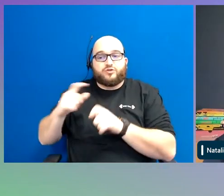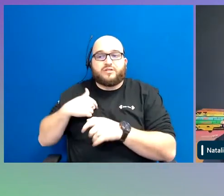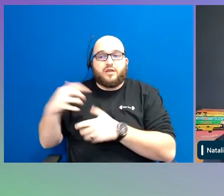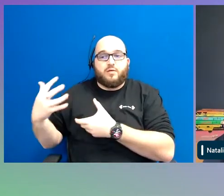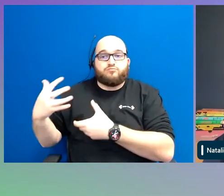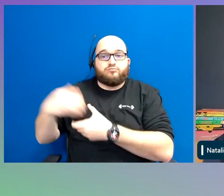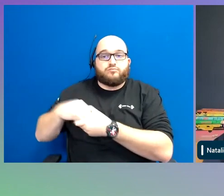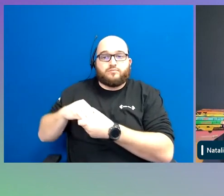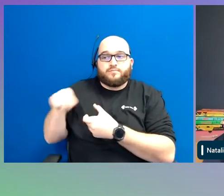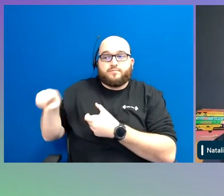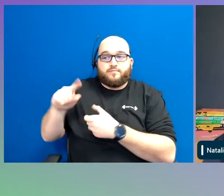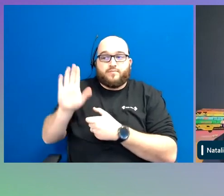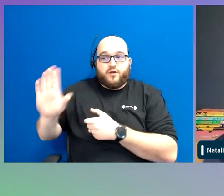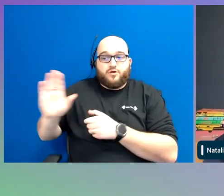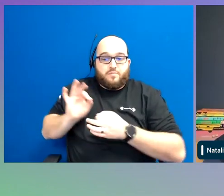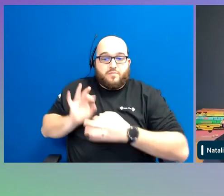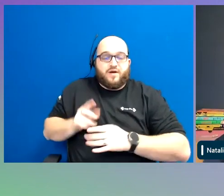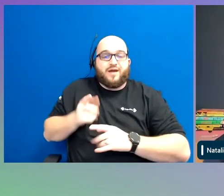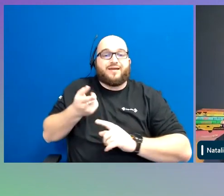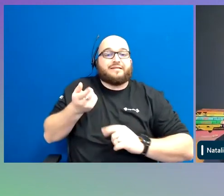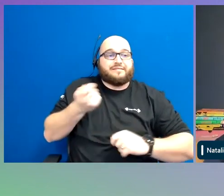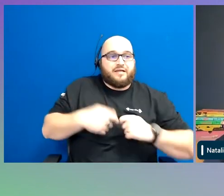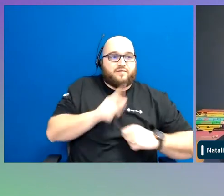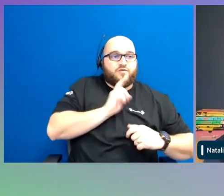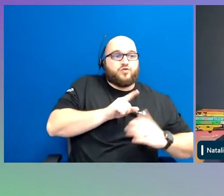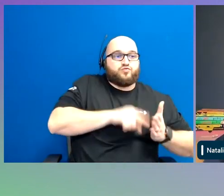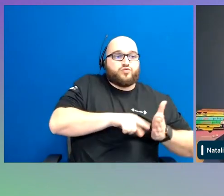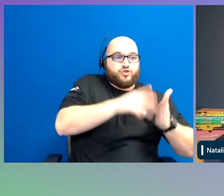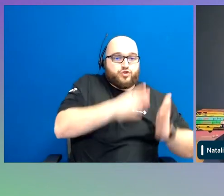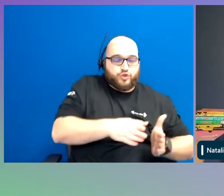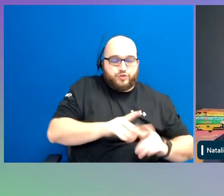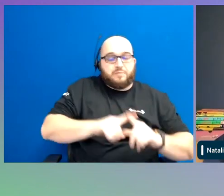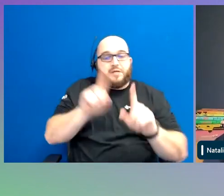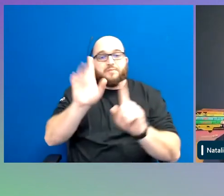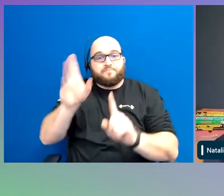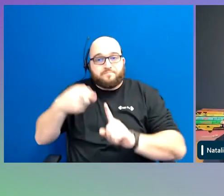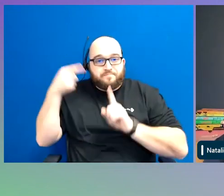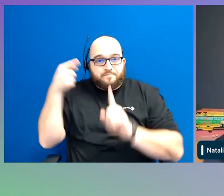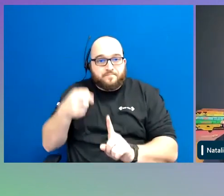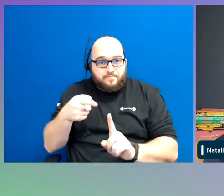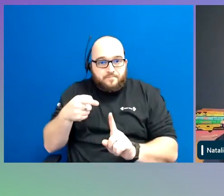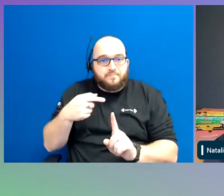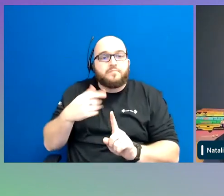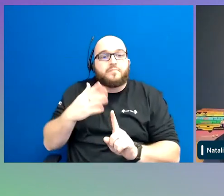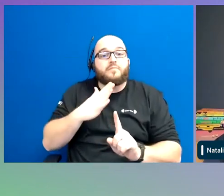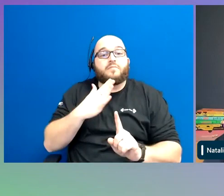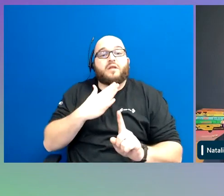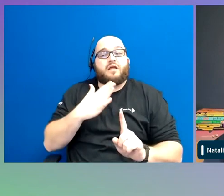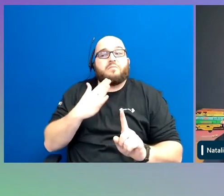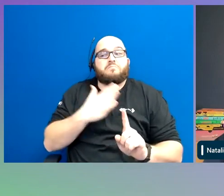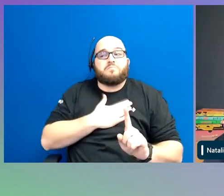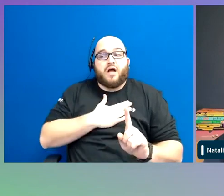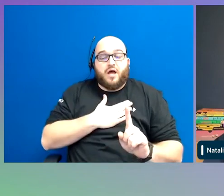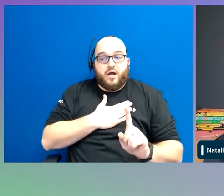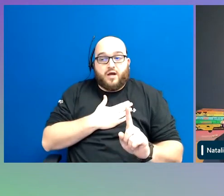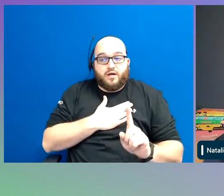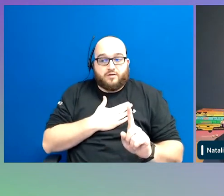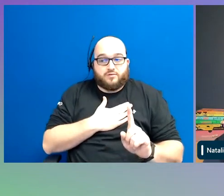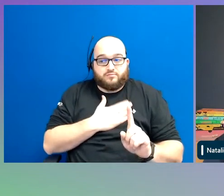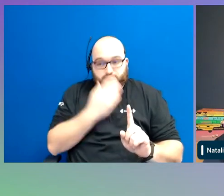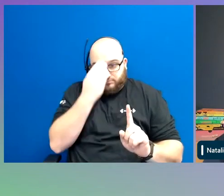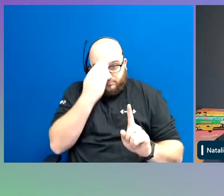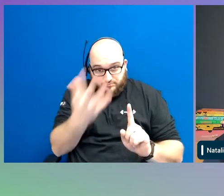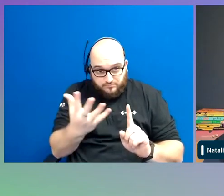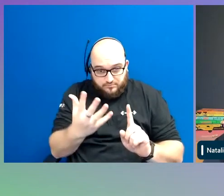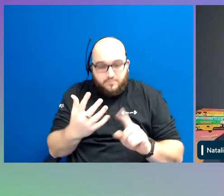their feedback rather than the user researchers. Yes. So I would say we have in HL,